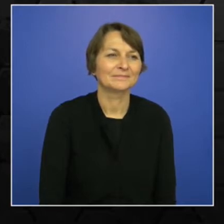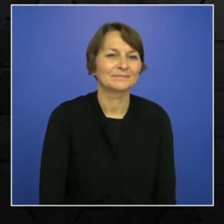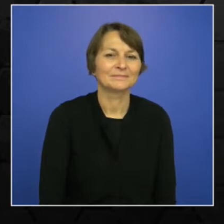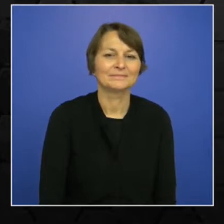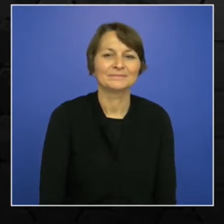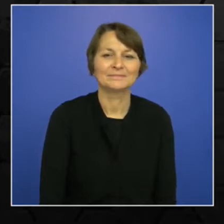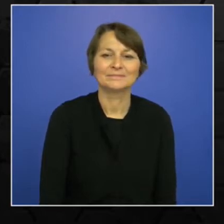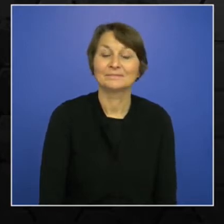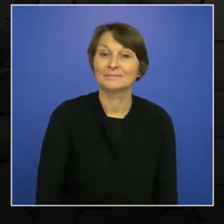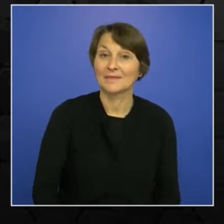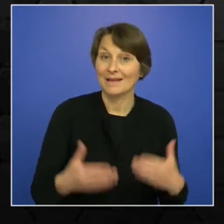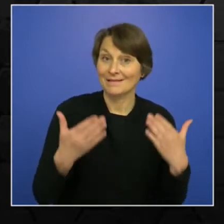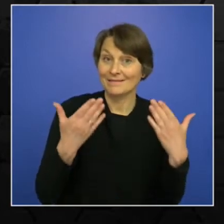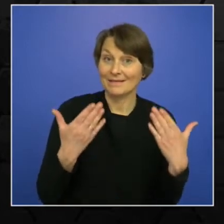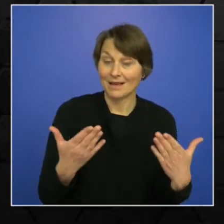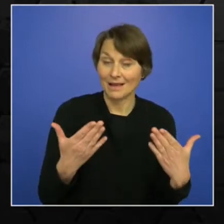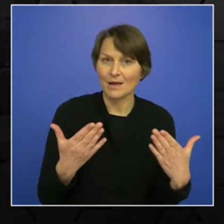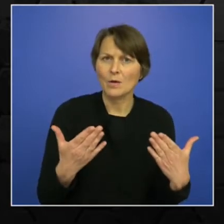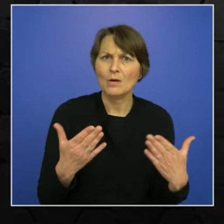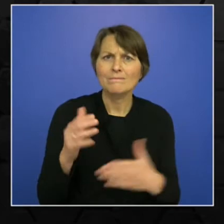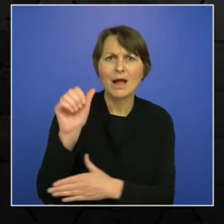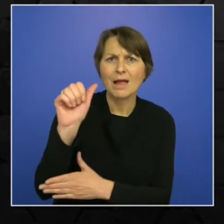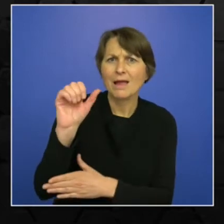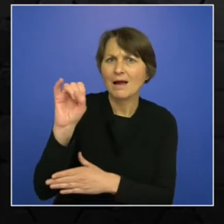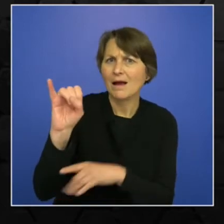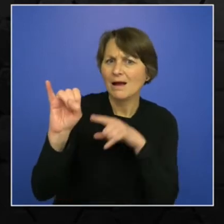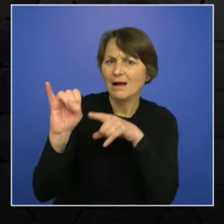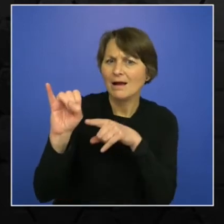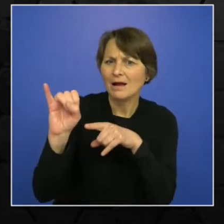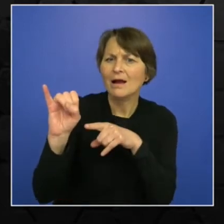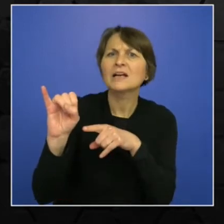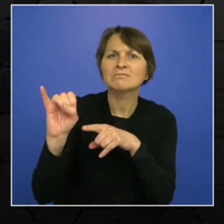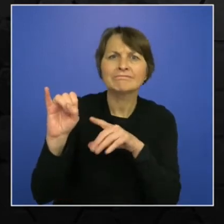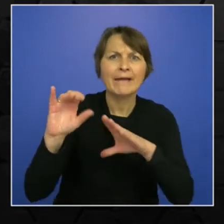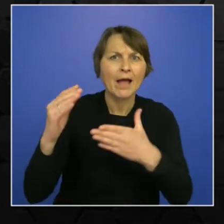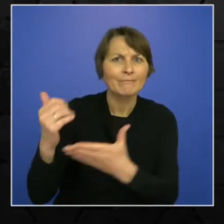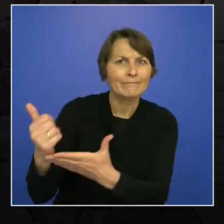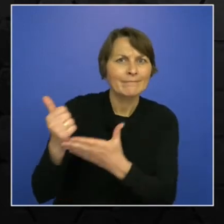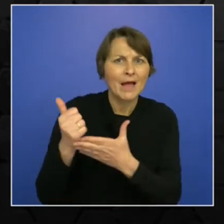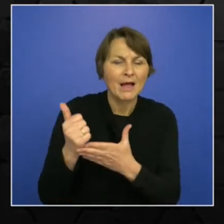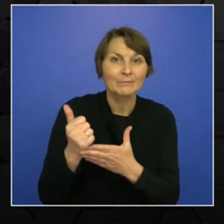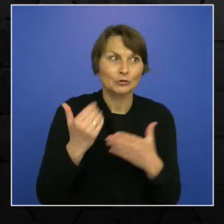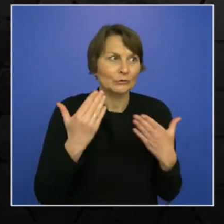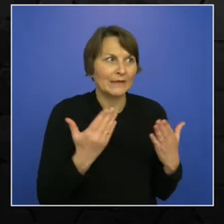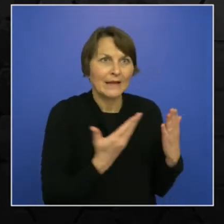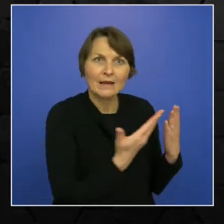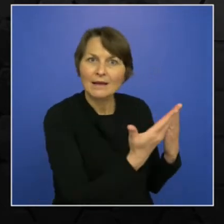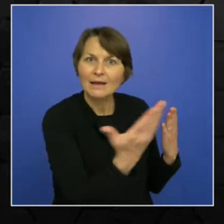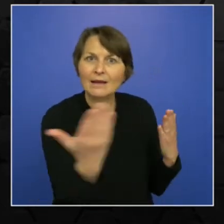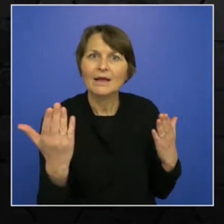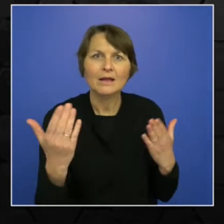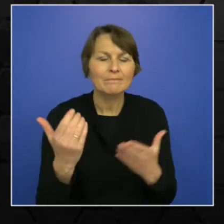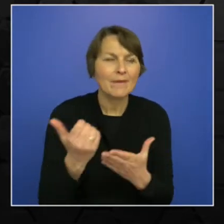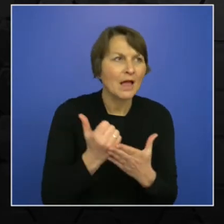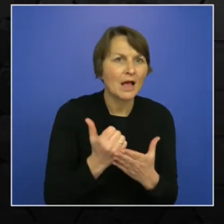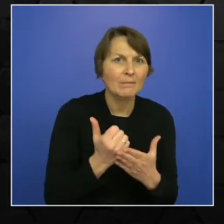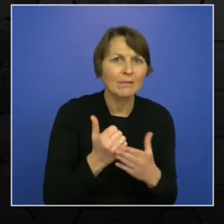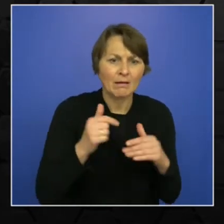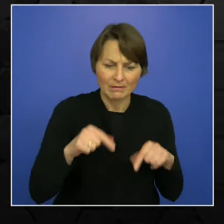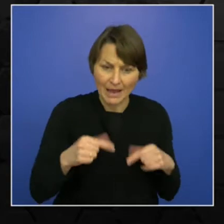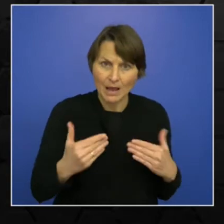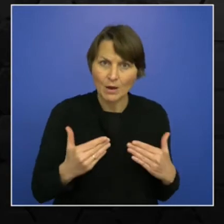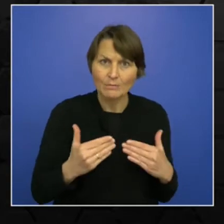Right now, artificial intelligence helps us meet the needs of today so we're prepared for tomorrow.